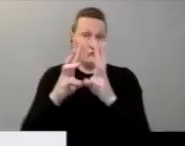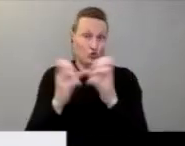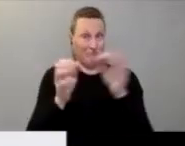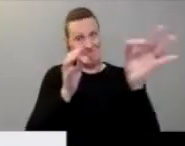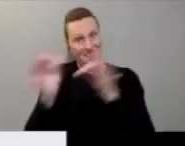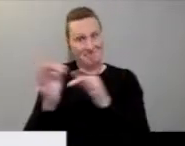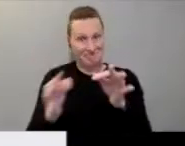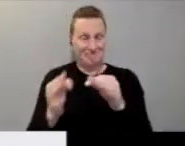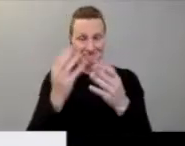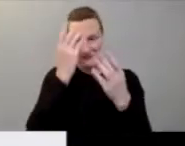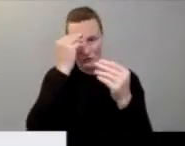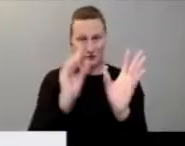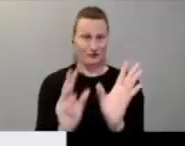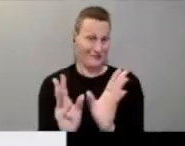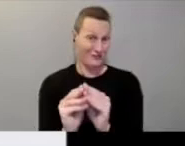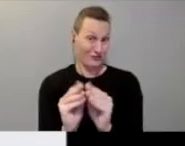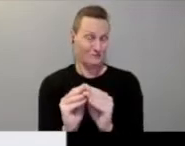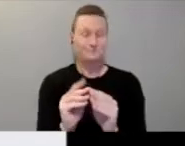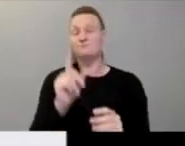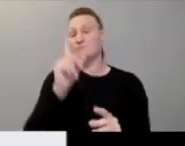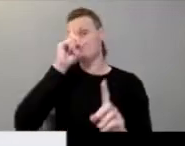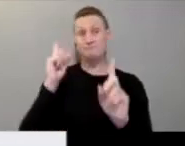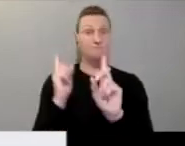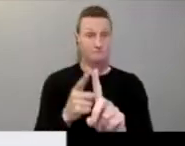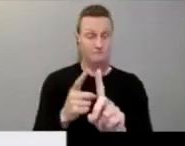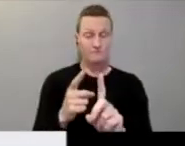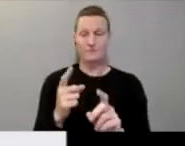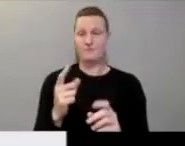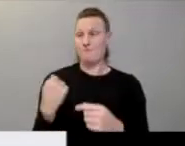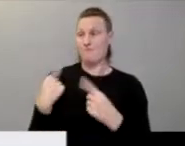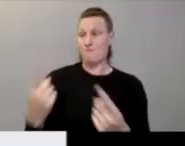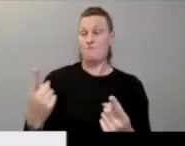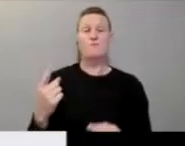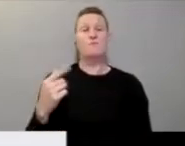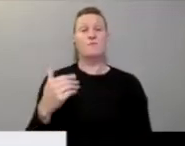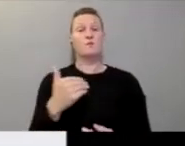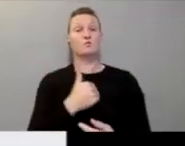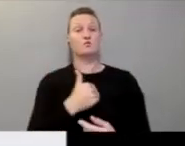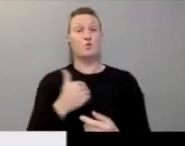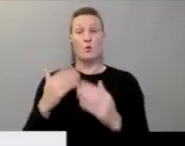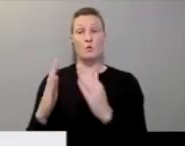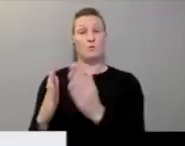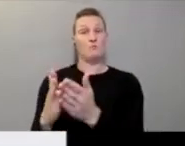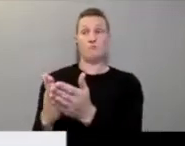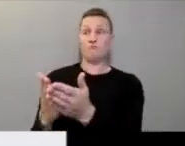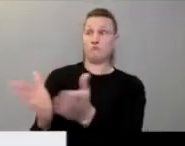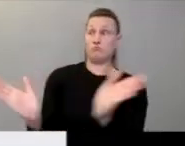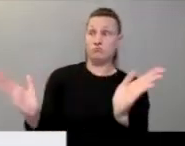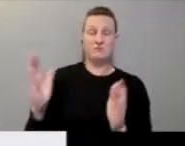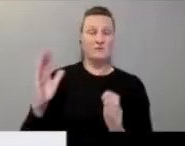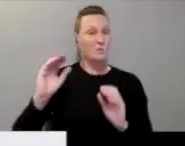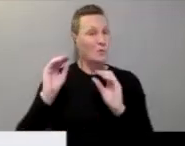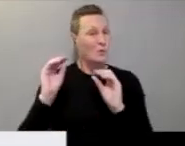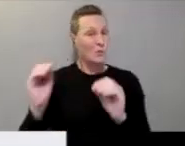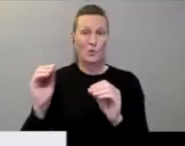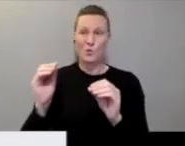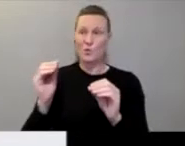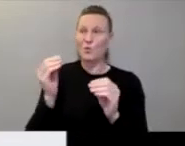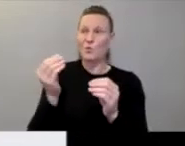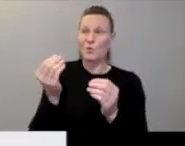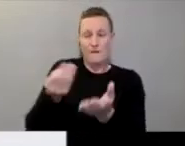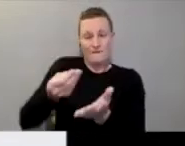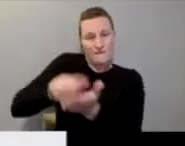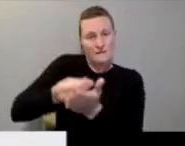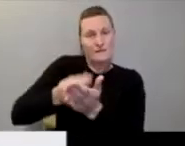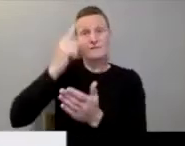that there has not been opportunities traditionally in the Toronto public art landscape for artist-led public art projects. And